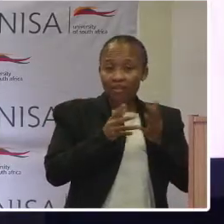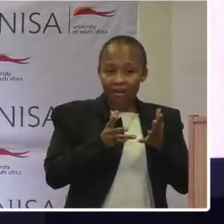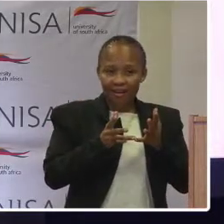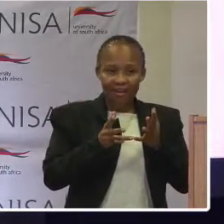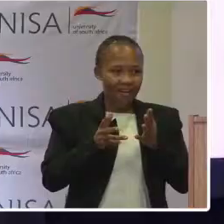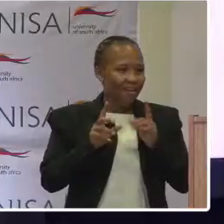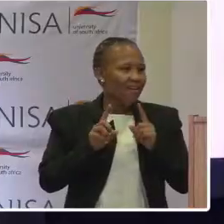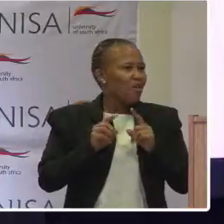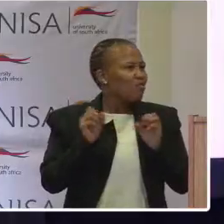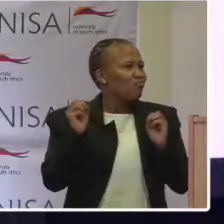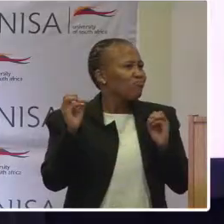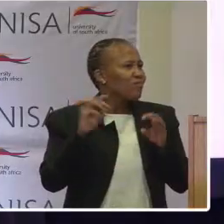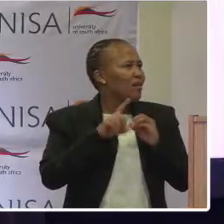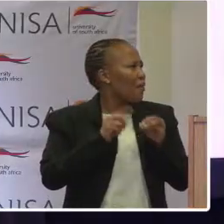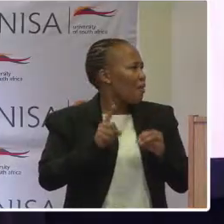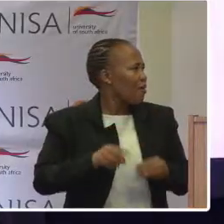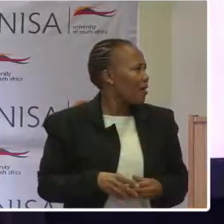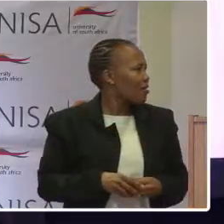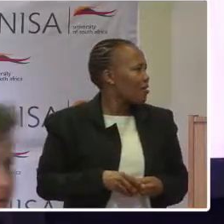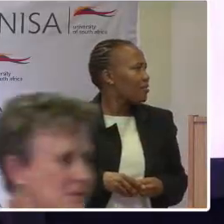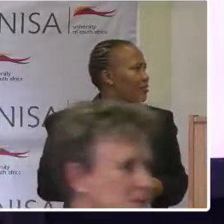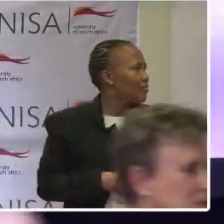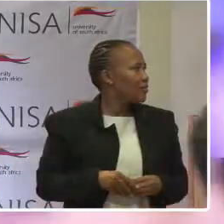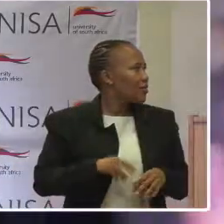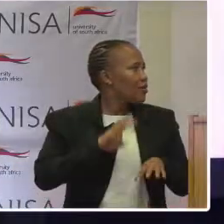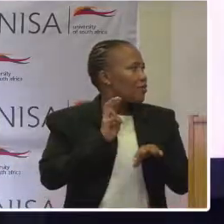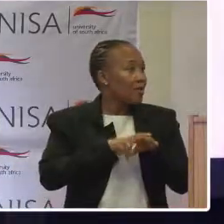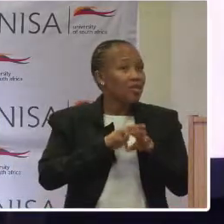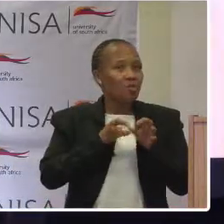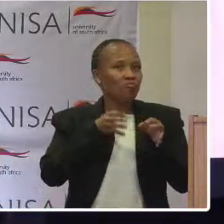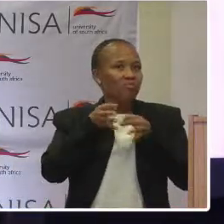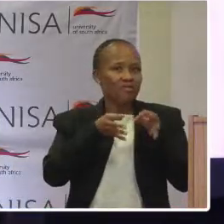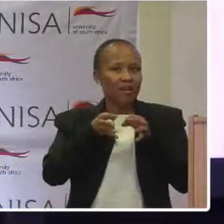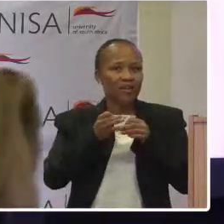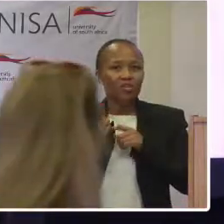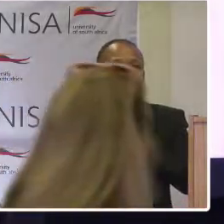What are you talking about? Define it. Show us.